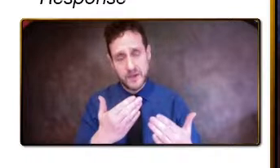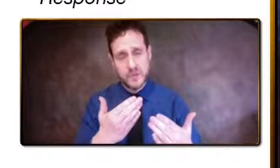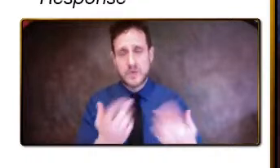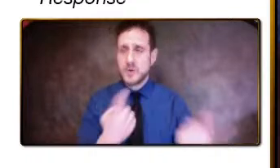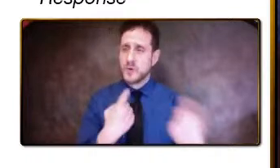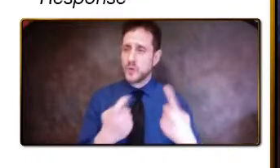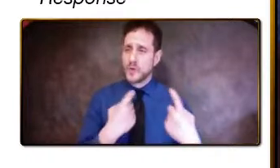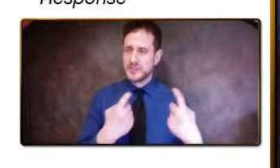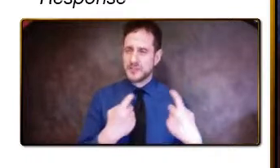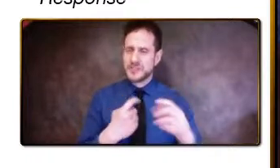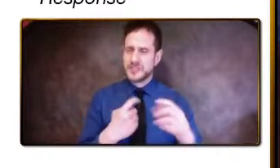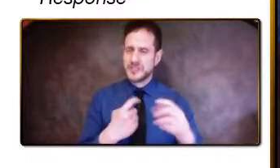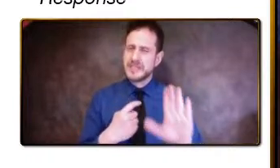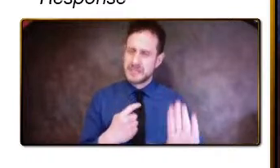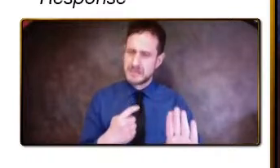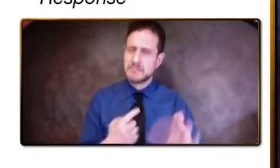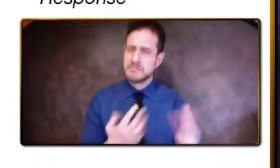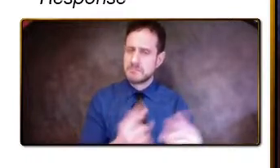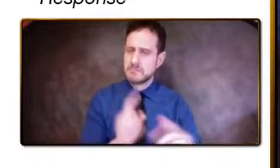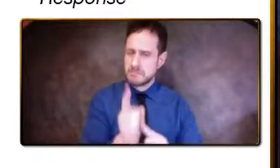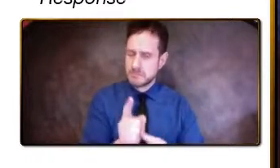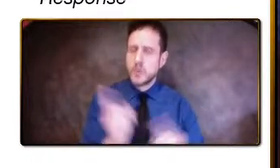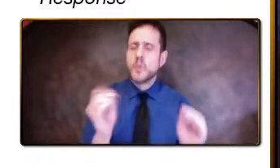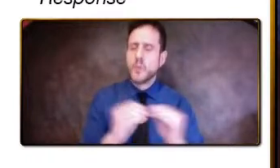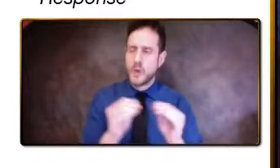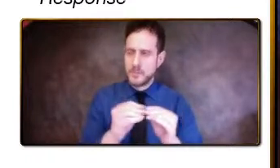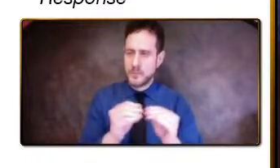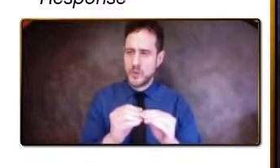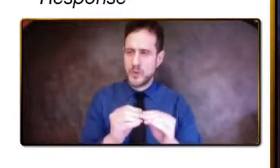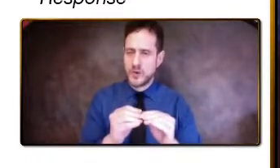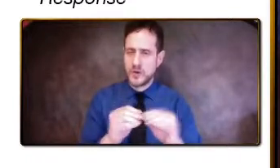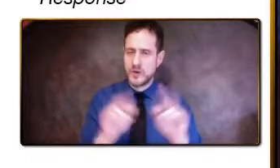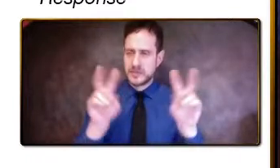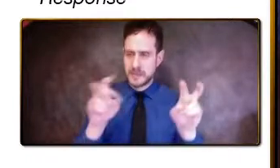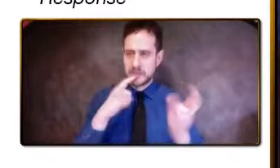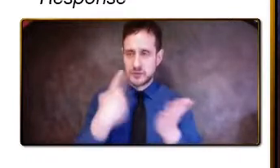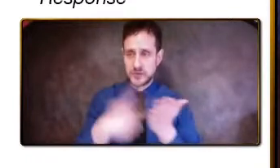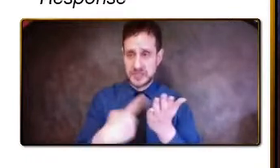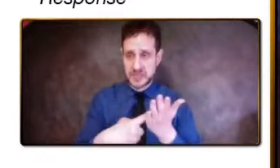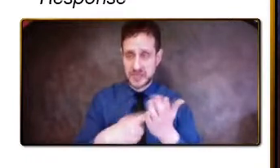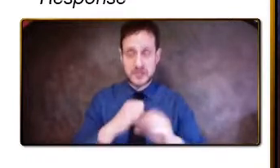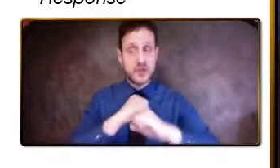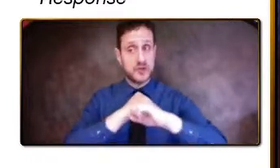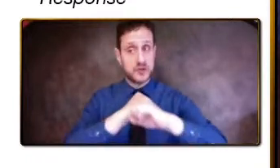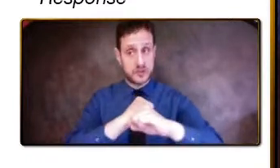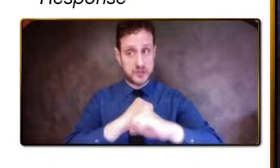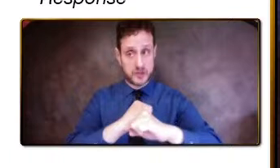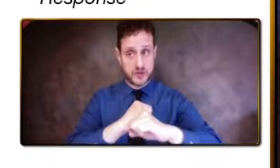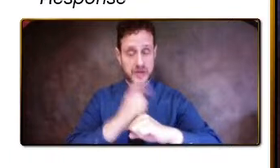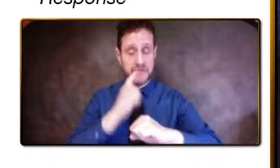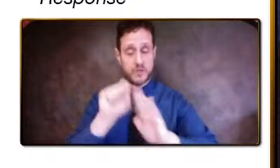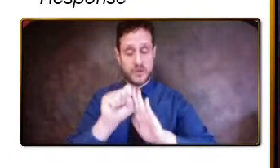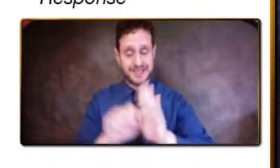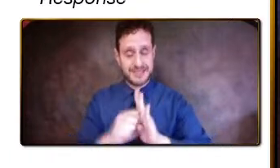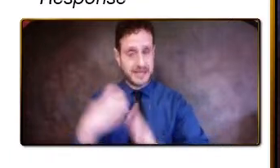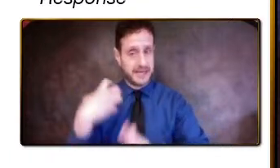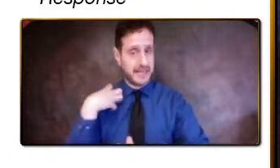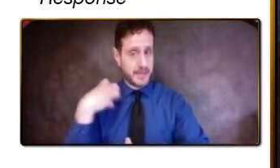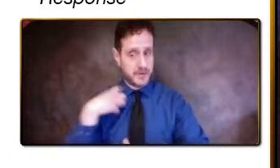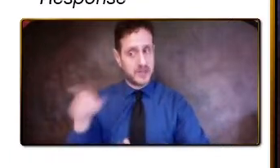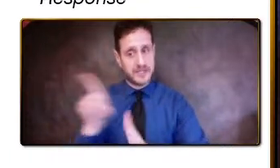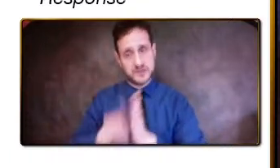address, and that's the security around our state capitol in Springfield ahead of the